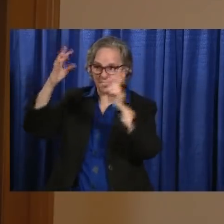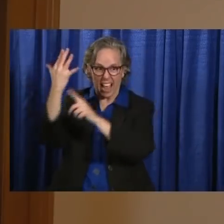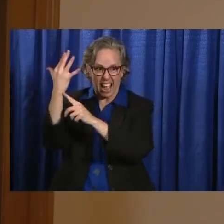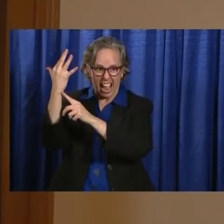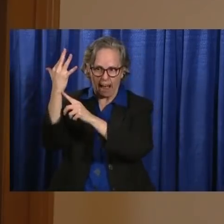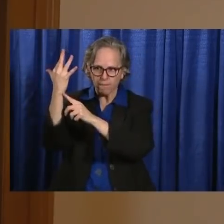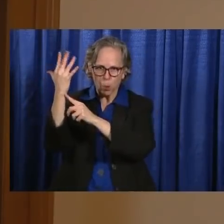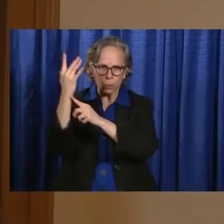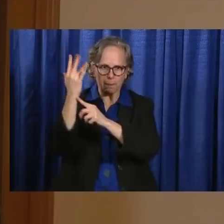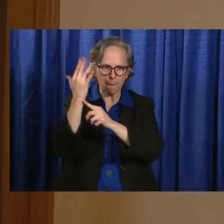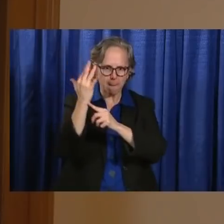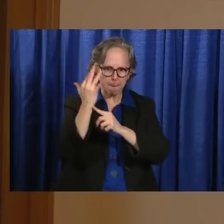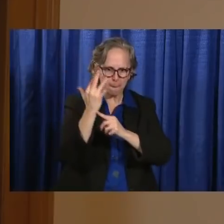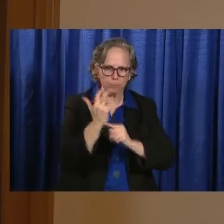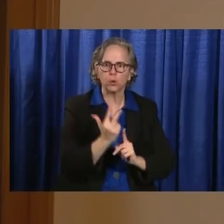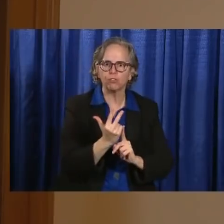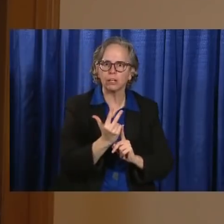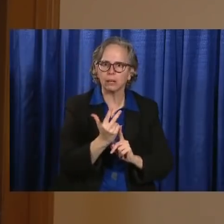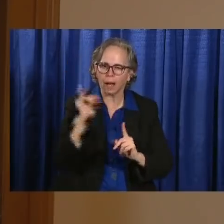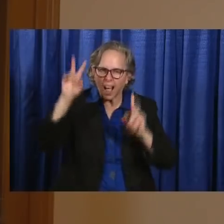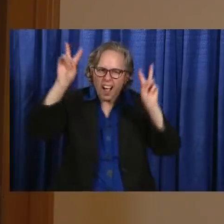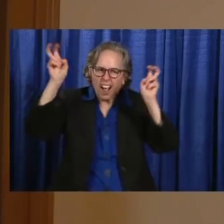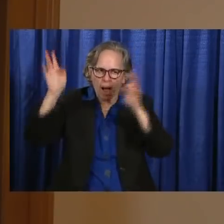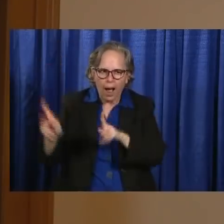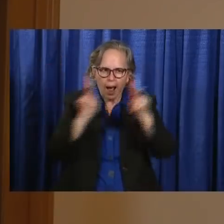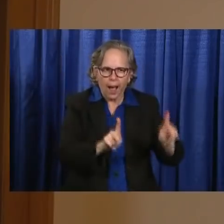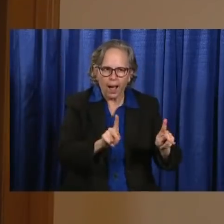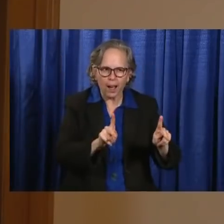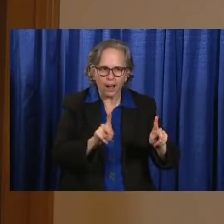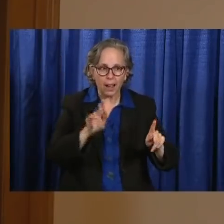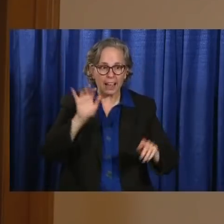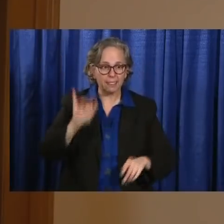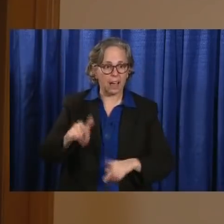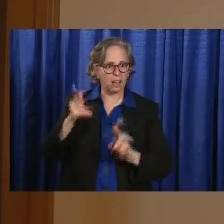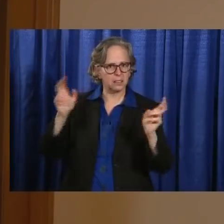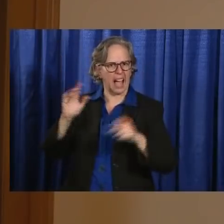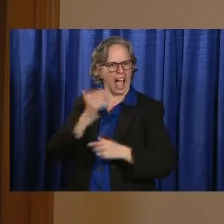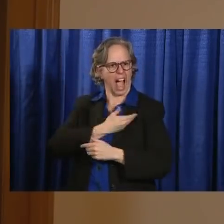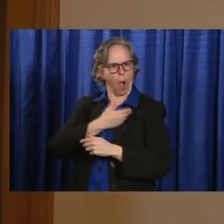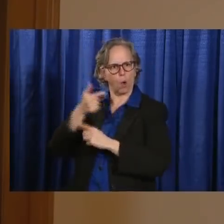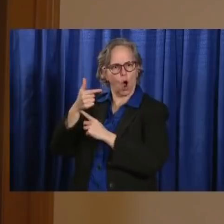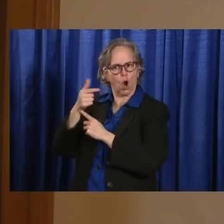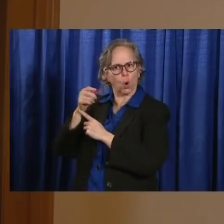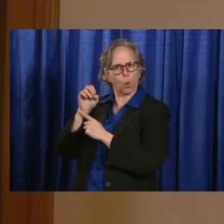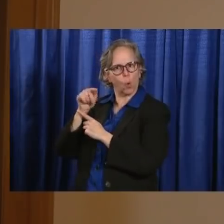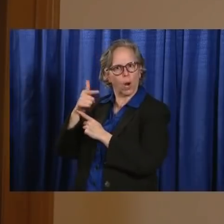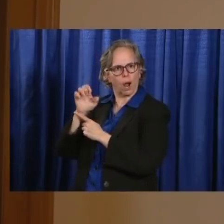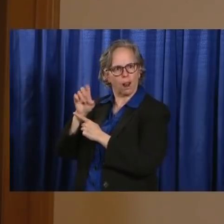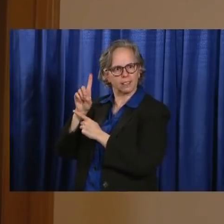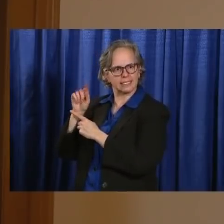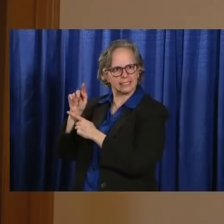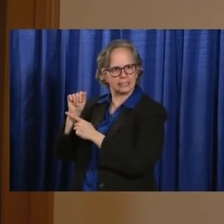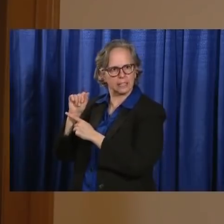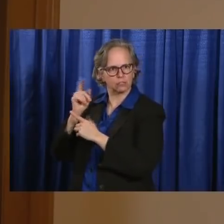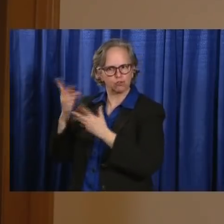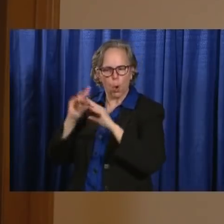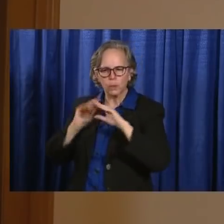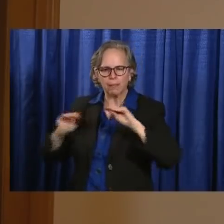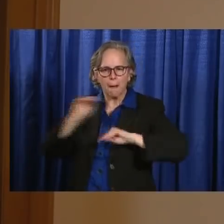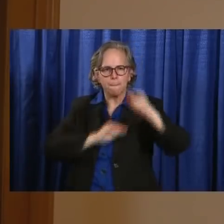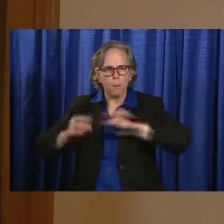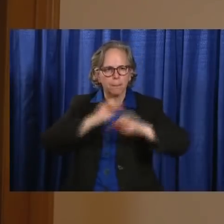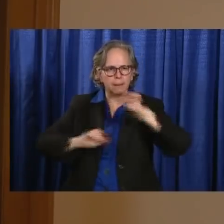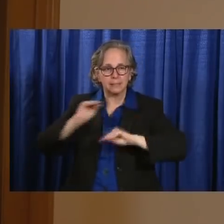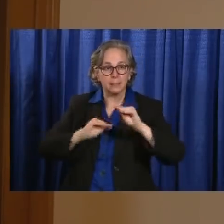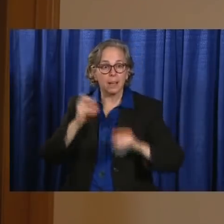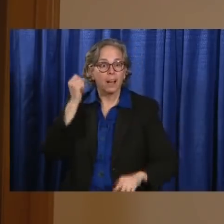Google data that shows a little bit about our mobility changes, but we also have data from traffic. Like,